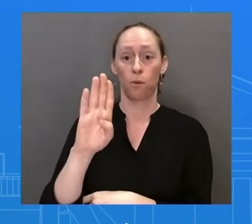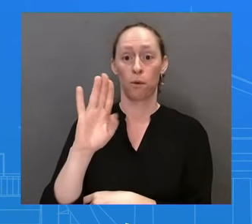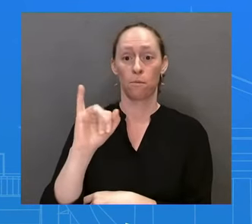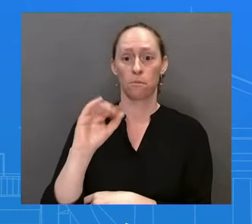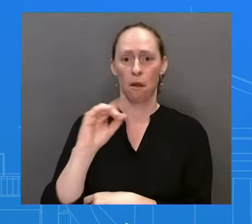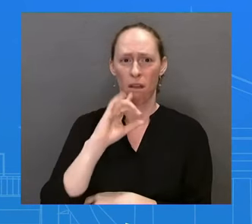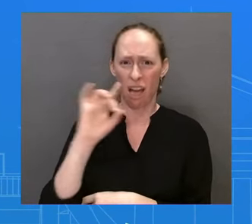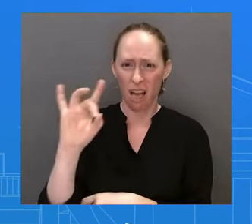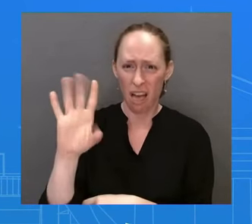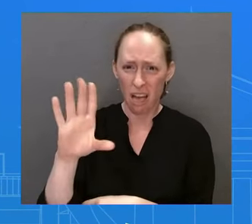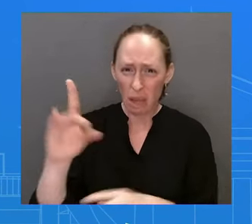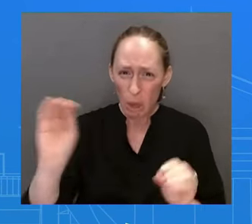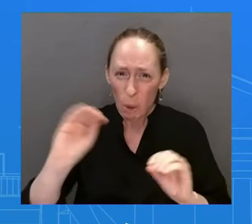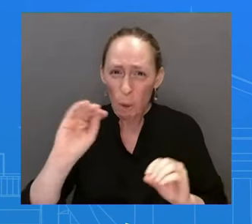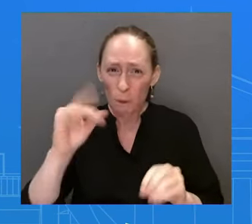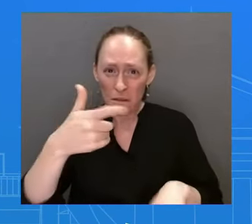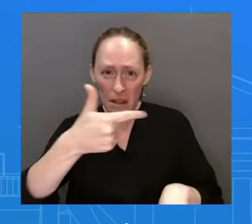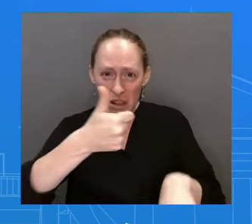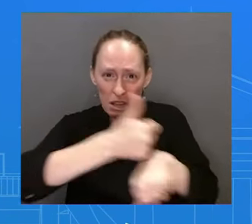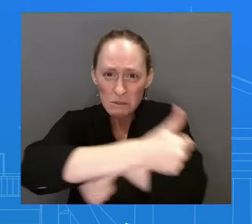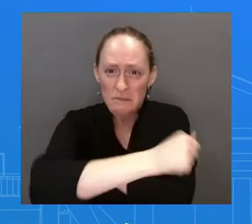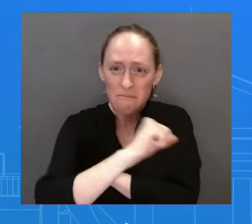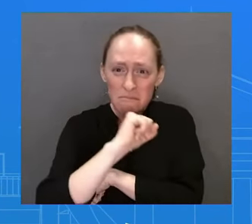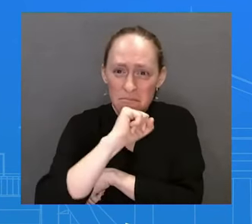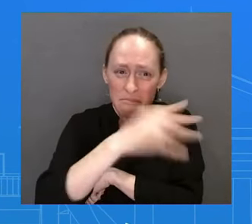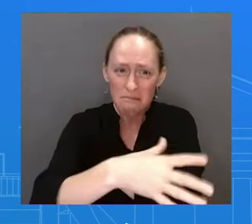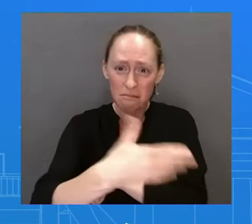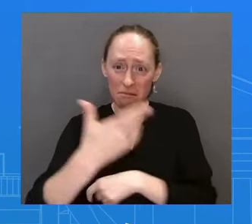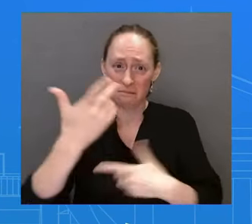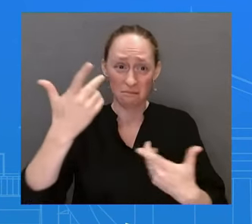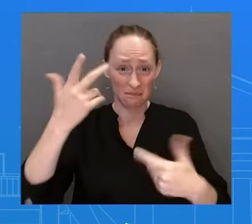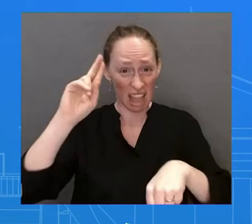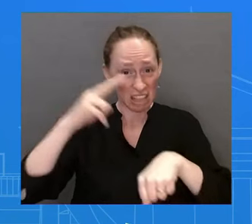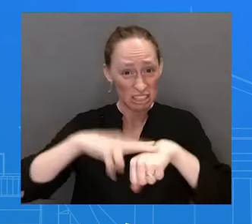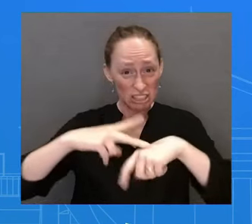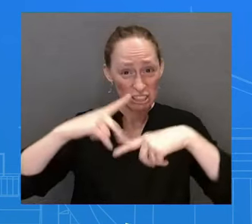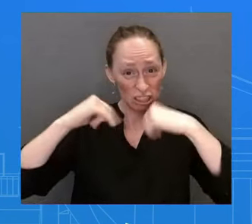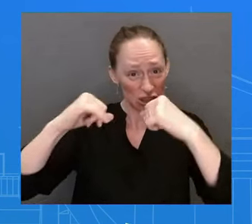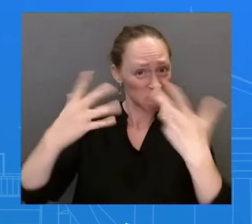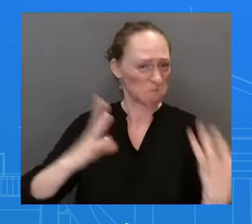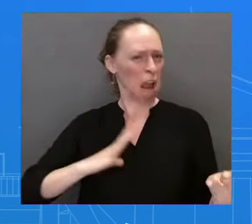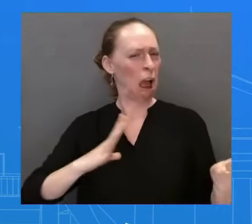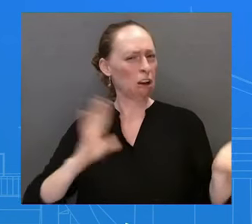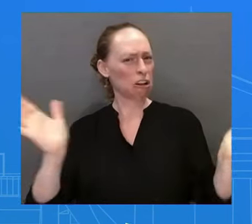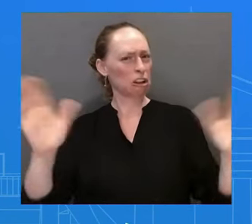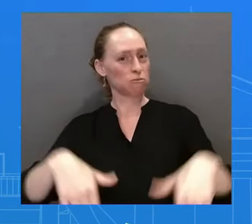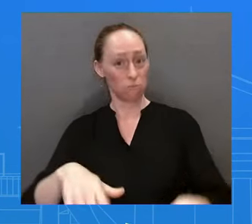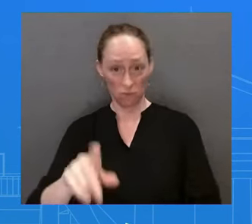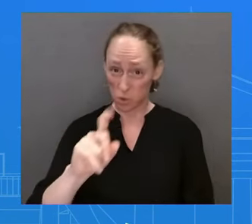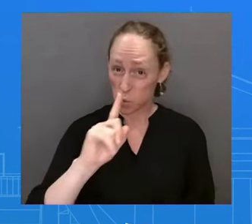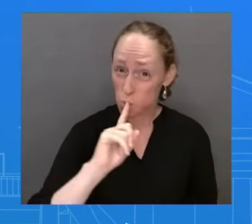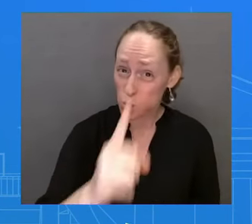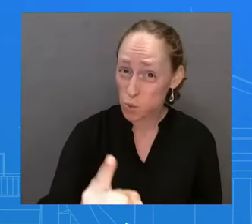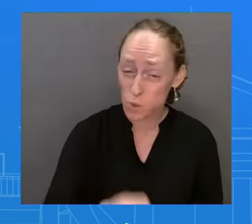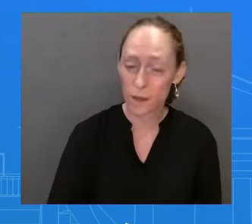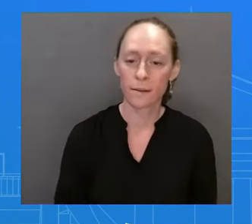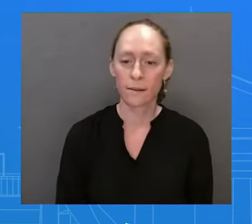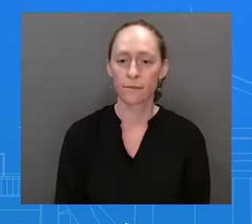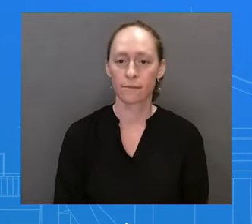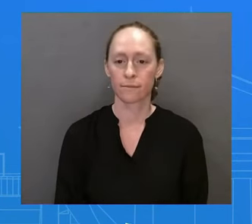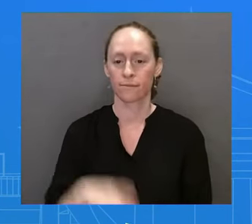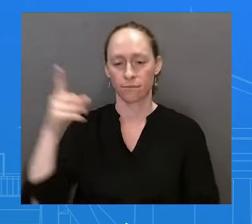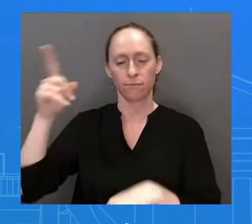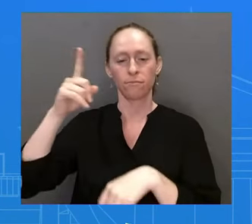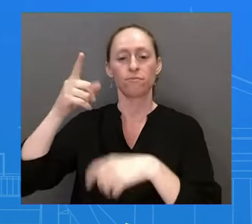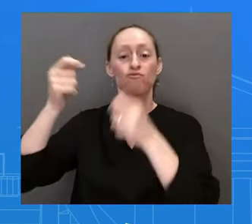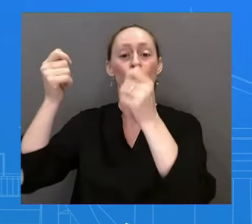stand as of now? Again, I'd refer you to the Director of National Intelligence. They are working with the Justice Department on